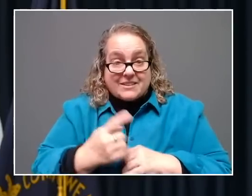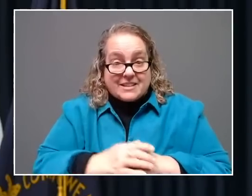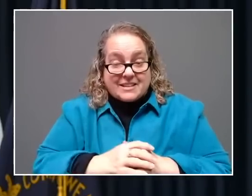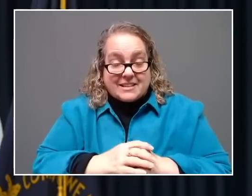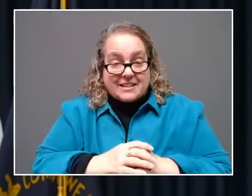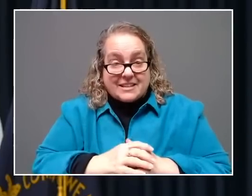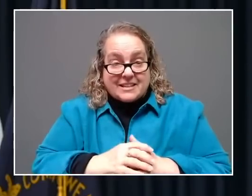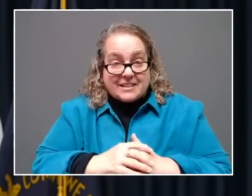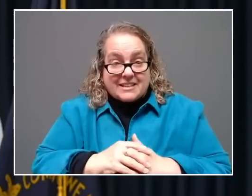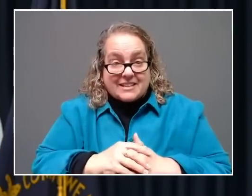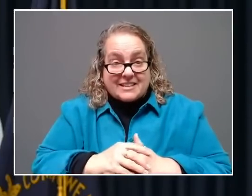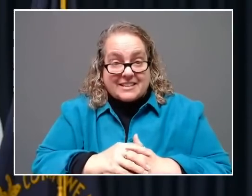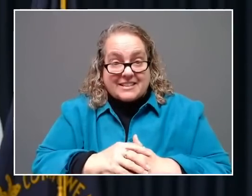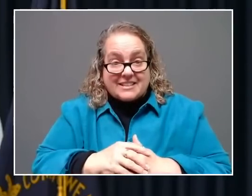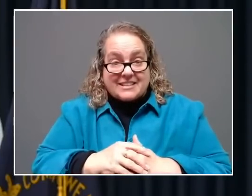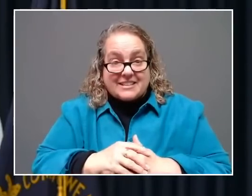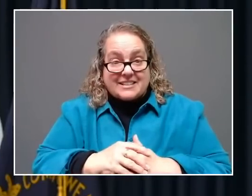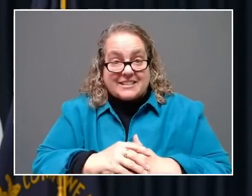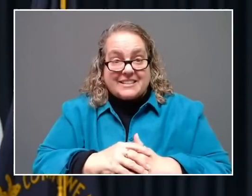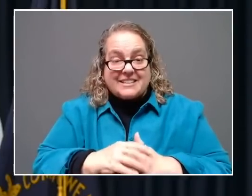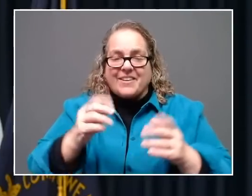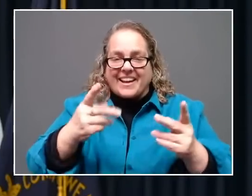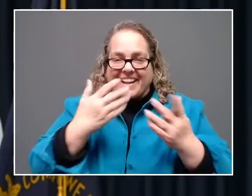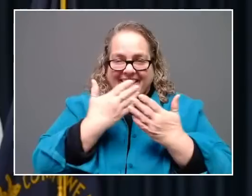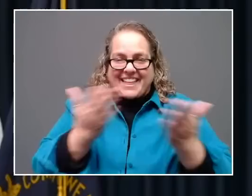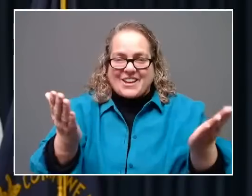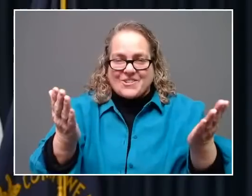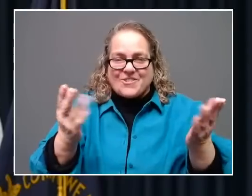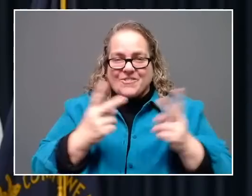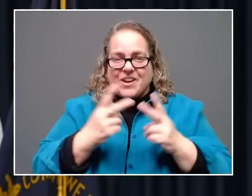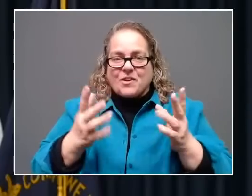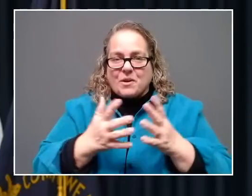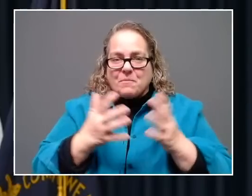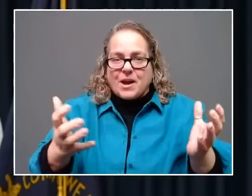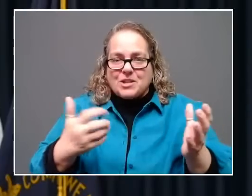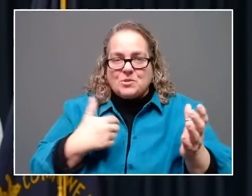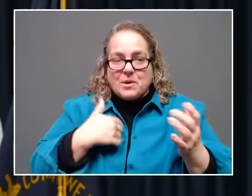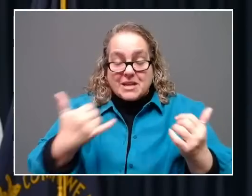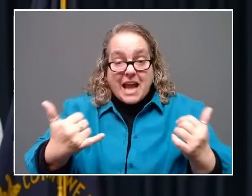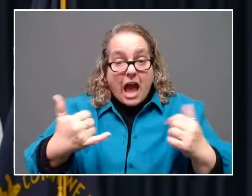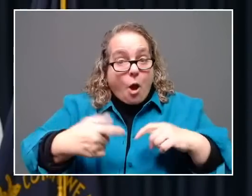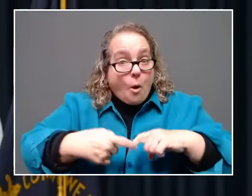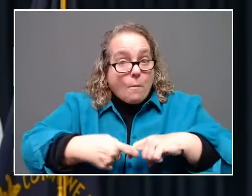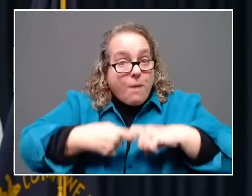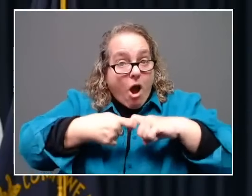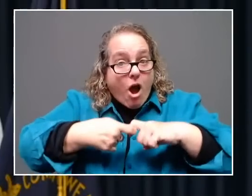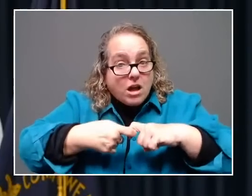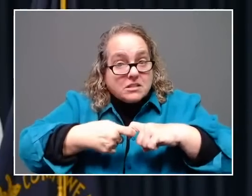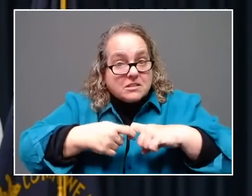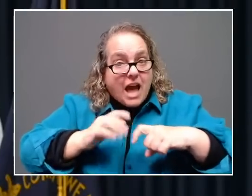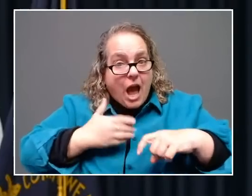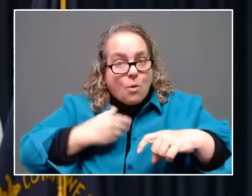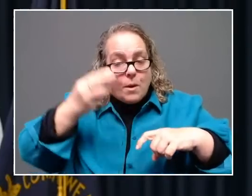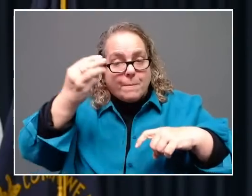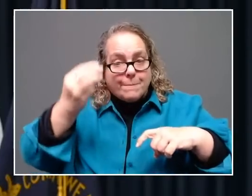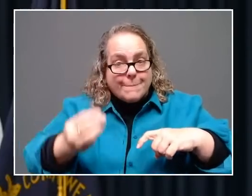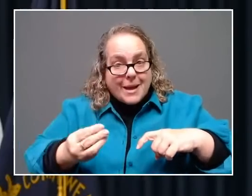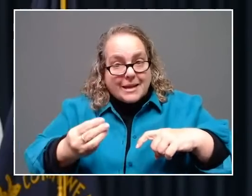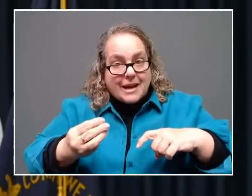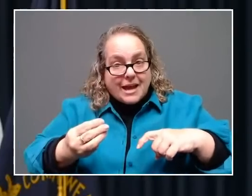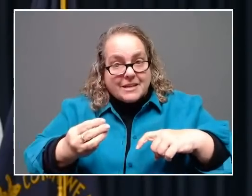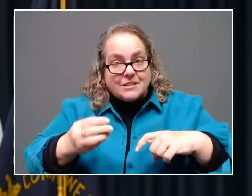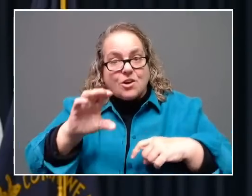do that. Okay. Thank you all very much. We will now pause our Monday COVID